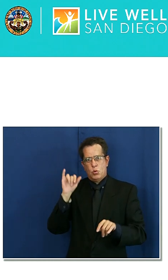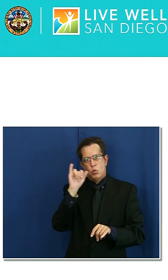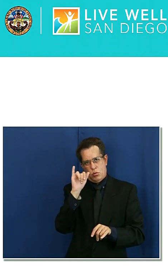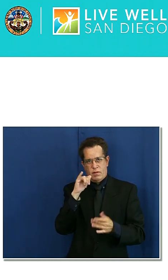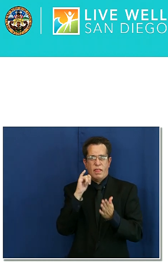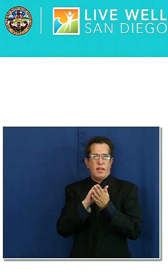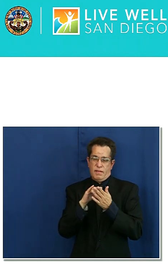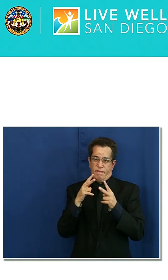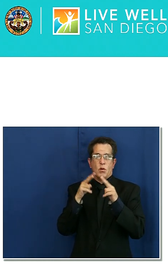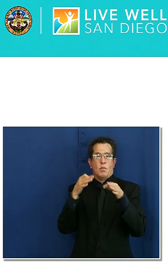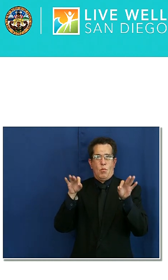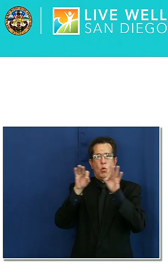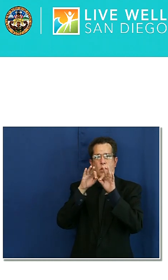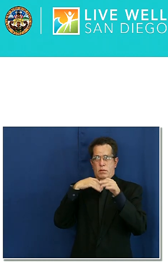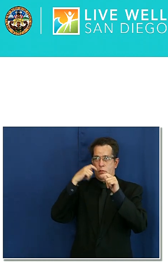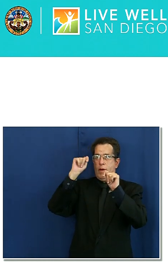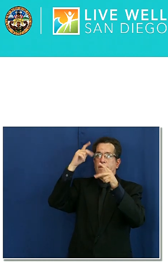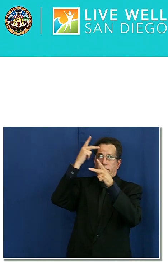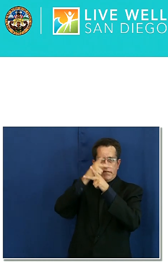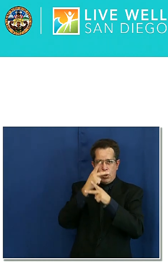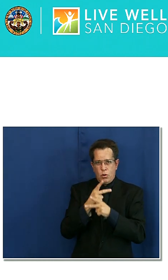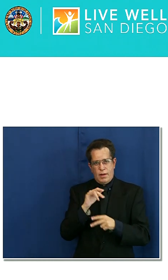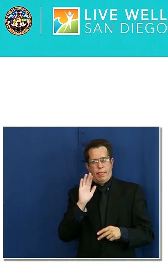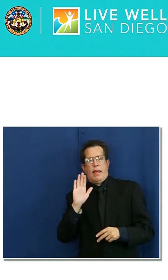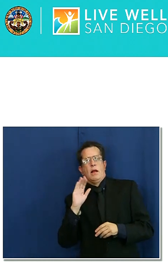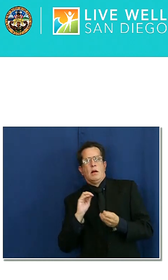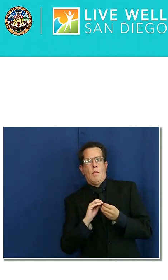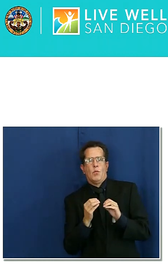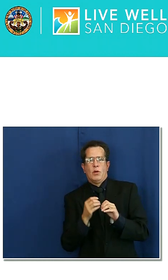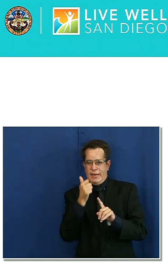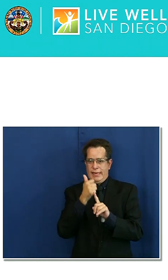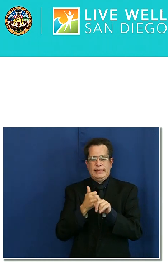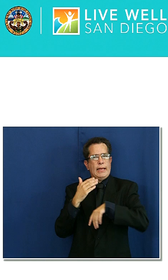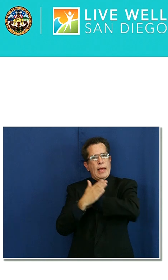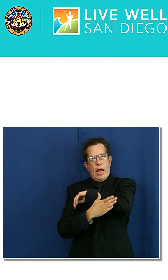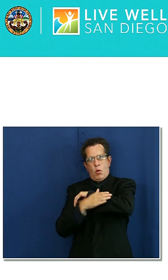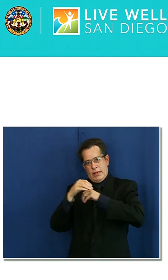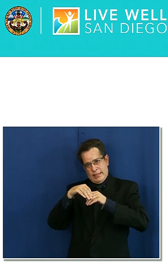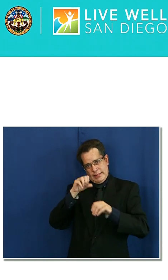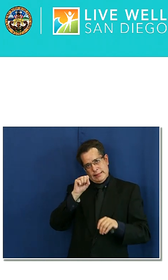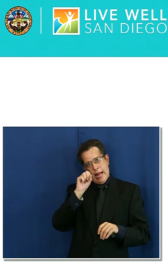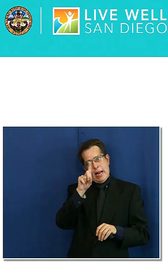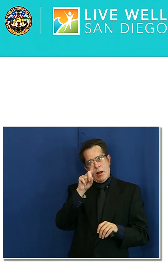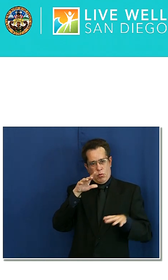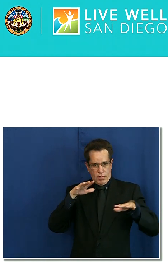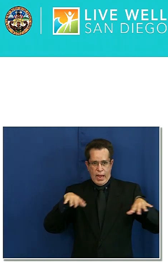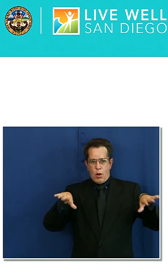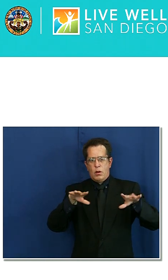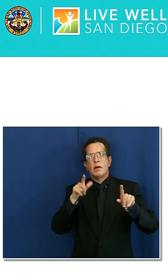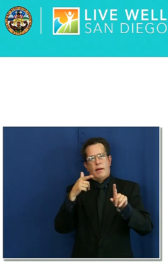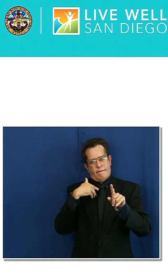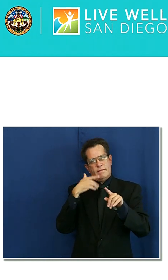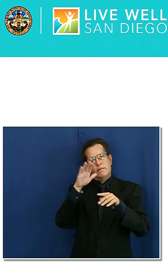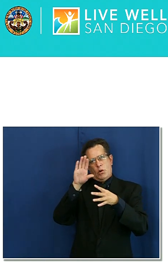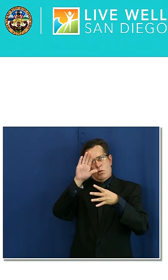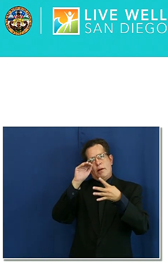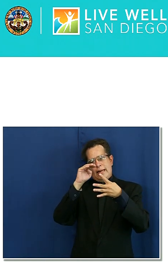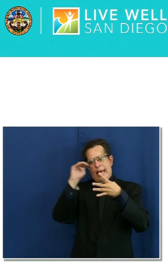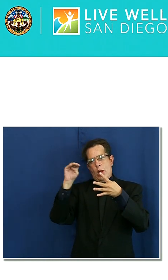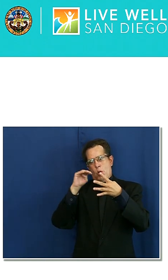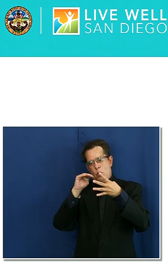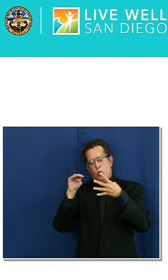to calculating these 2 metrics. Every county in California has been assigned to a tier based on the